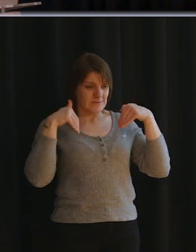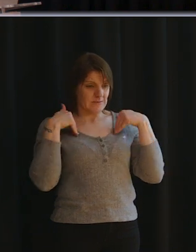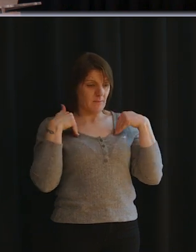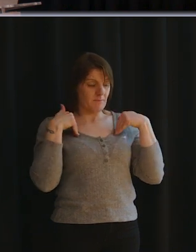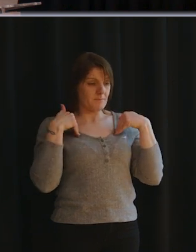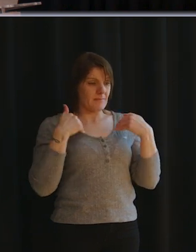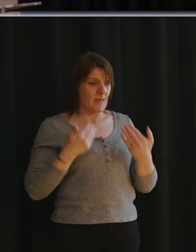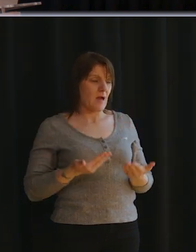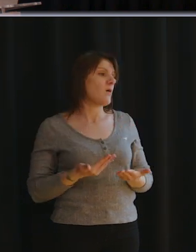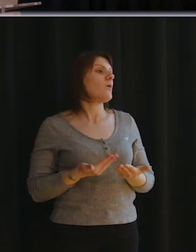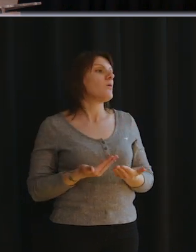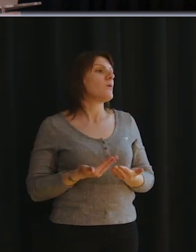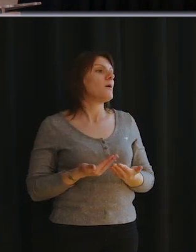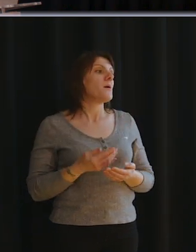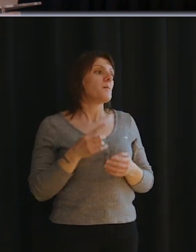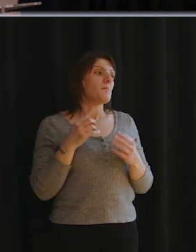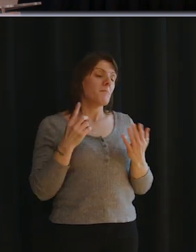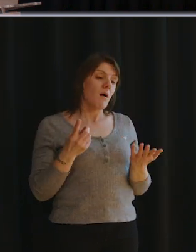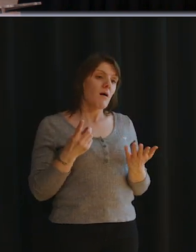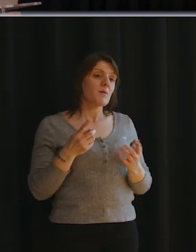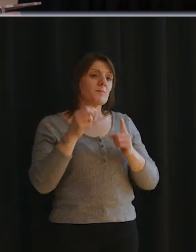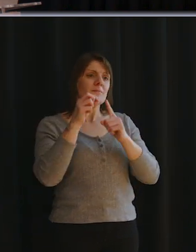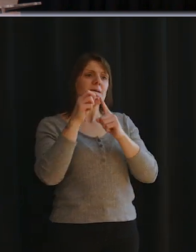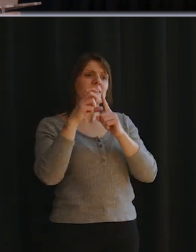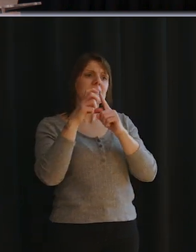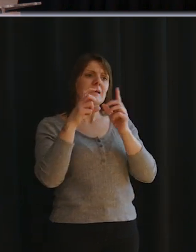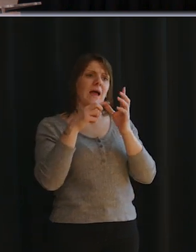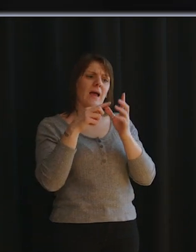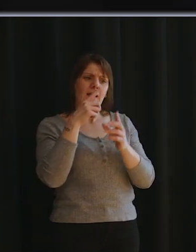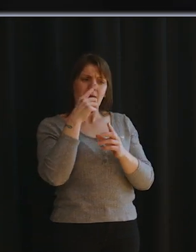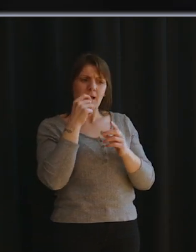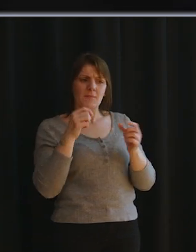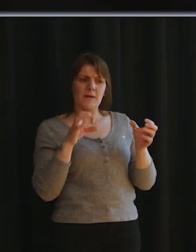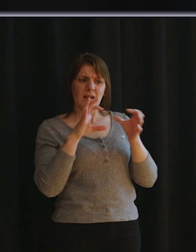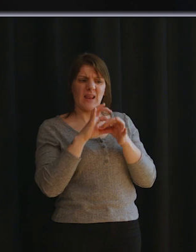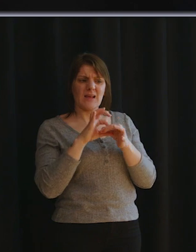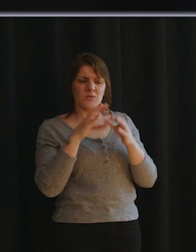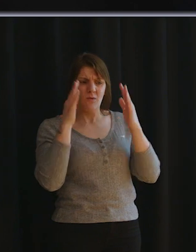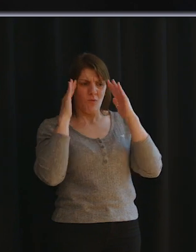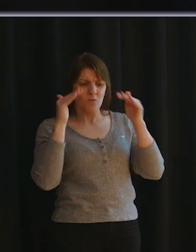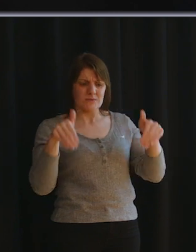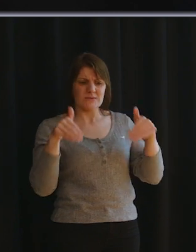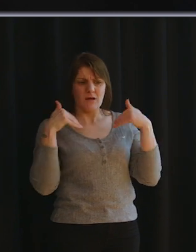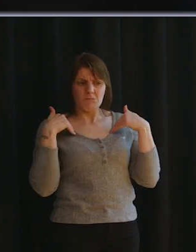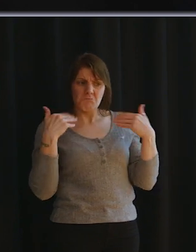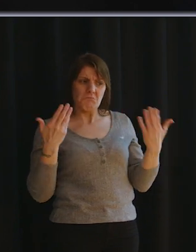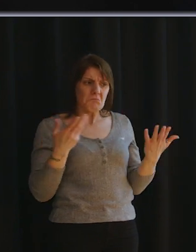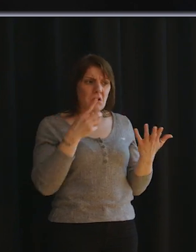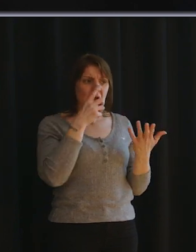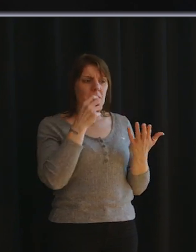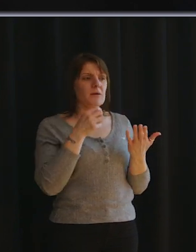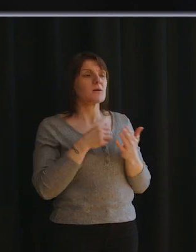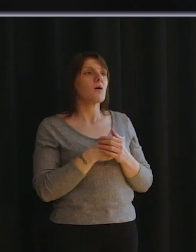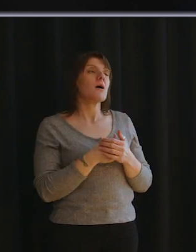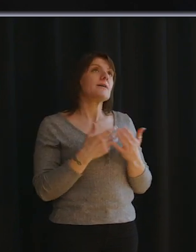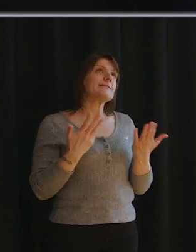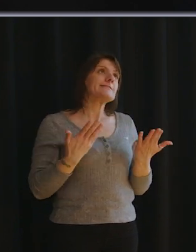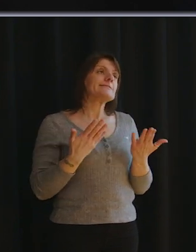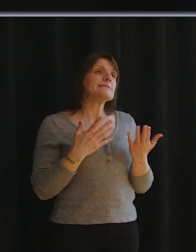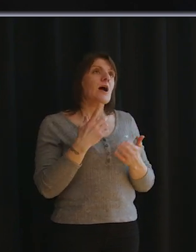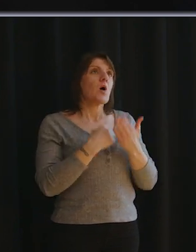correct, that really only goes with the autism spectrum, or? Okay. All I can say is that the